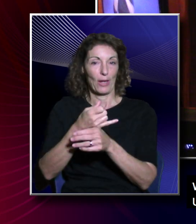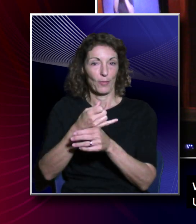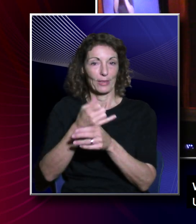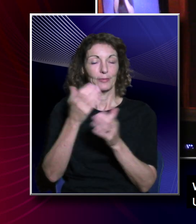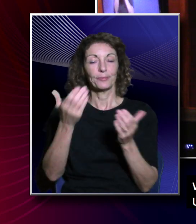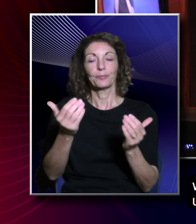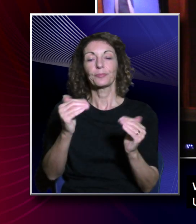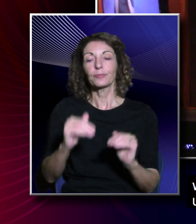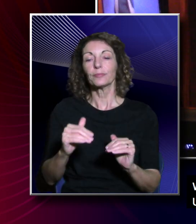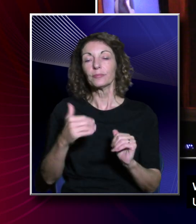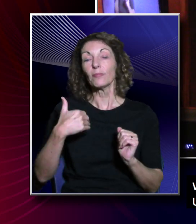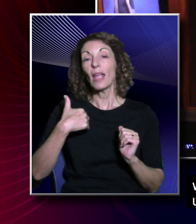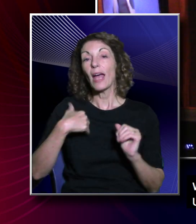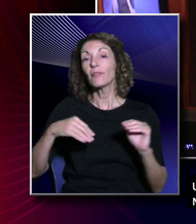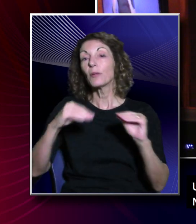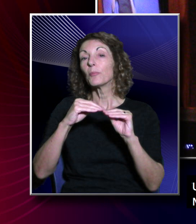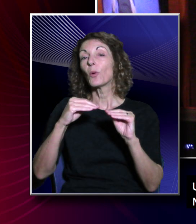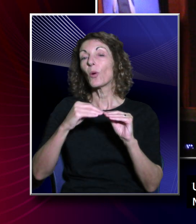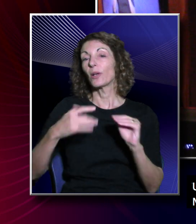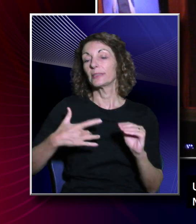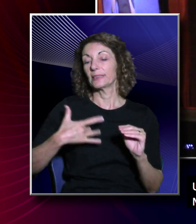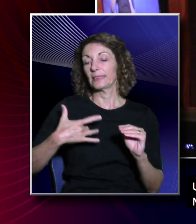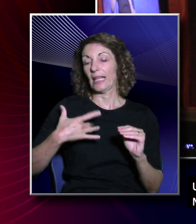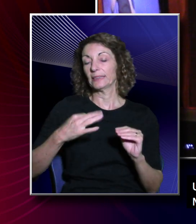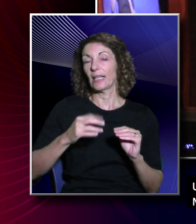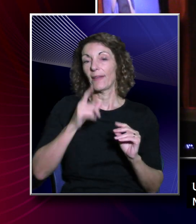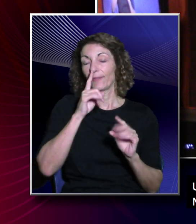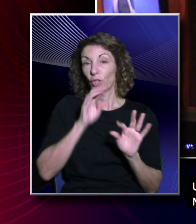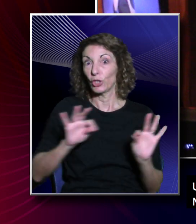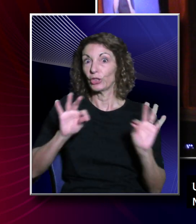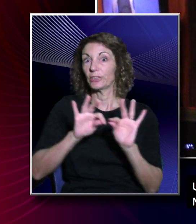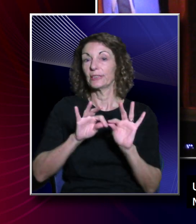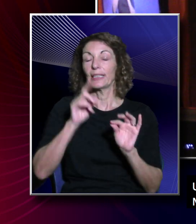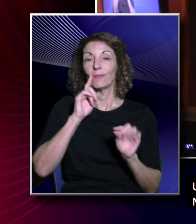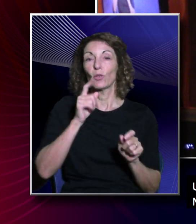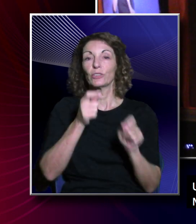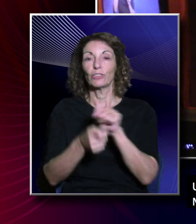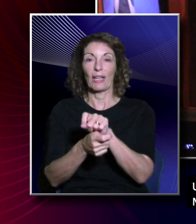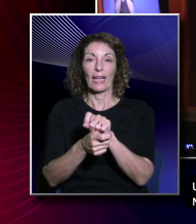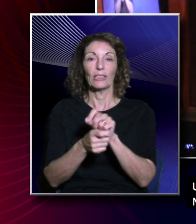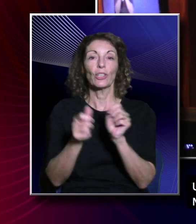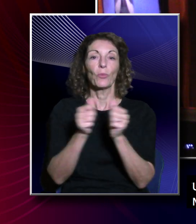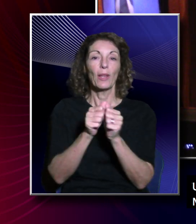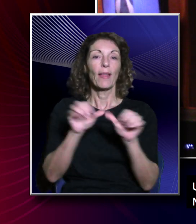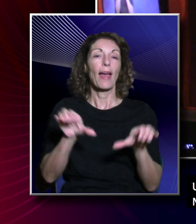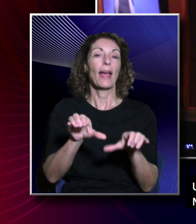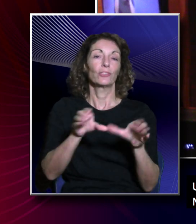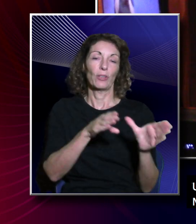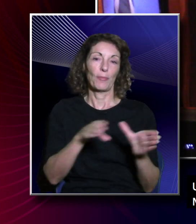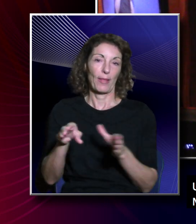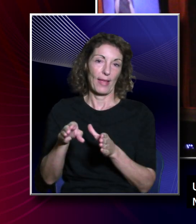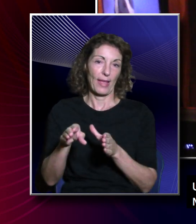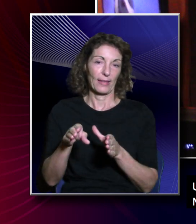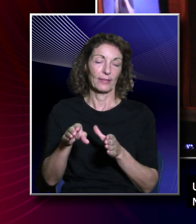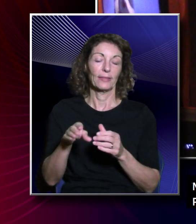having more of a sense of urgency for change with action plans.